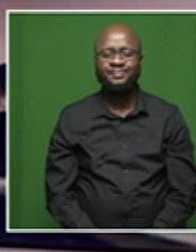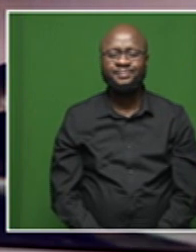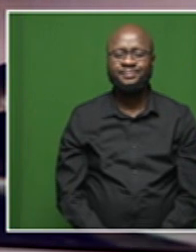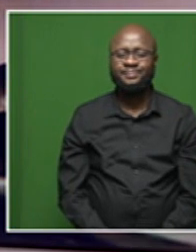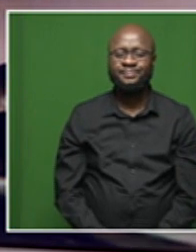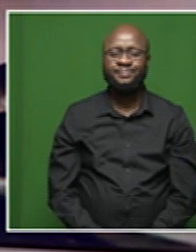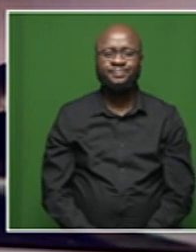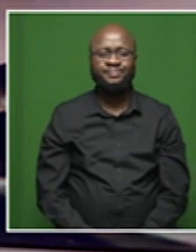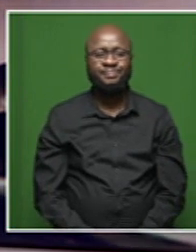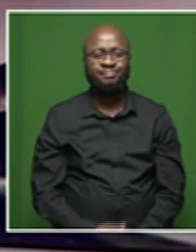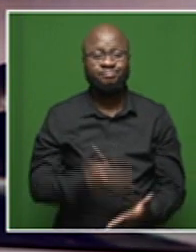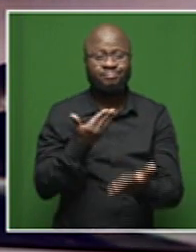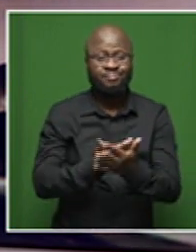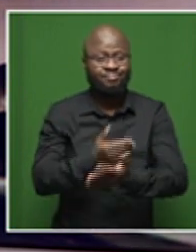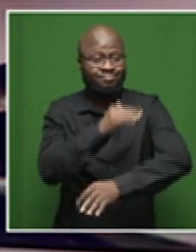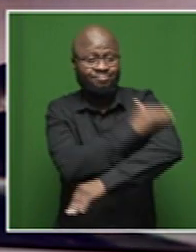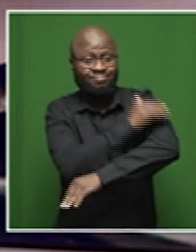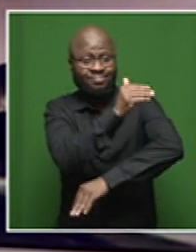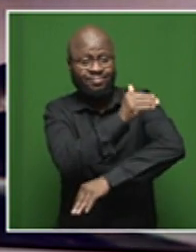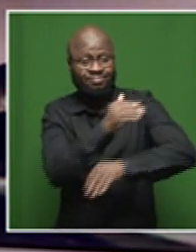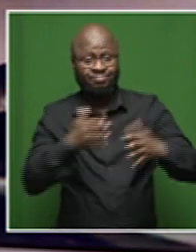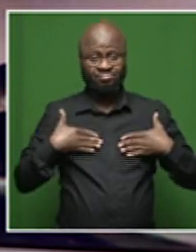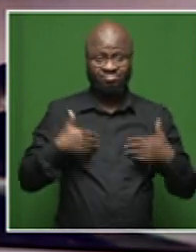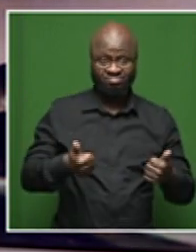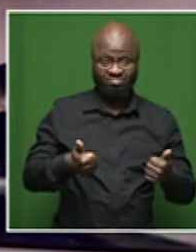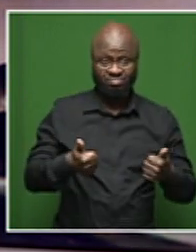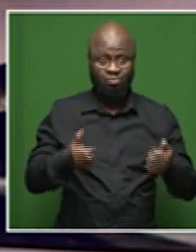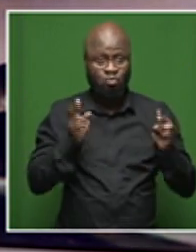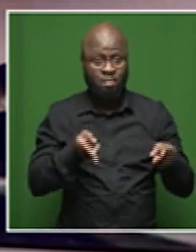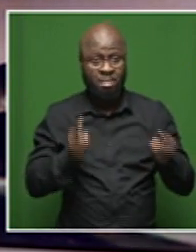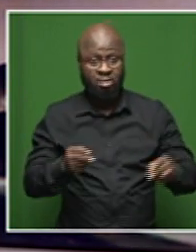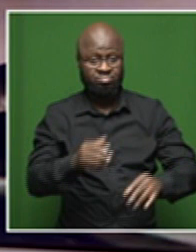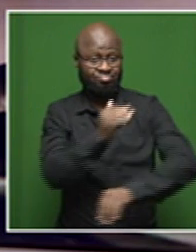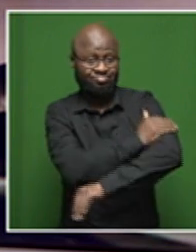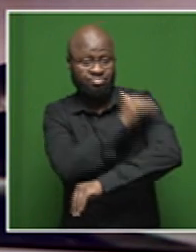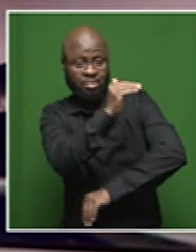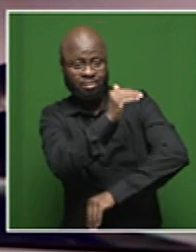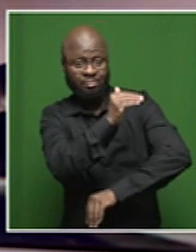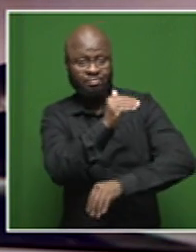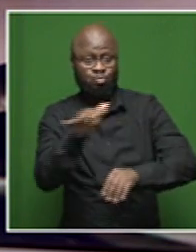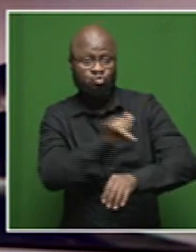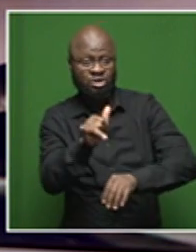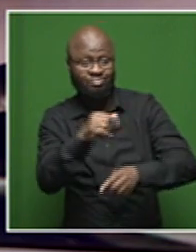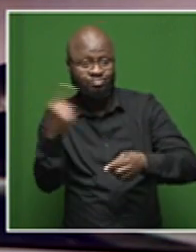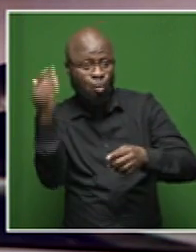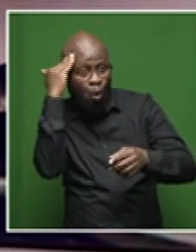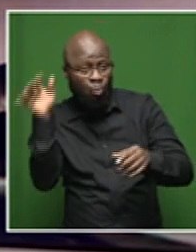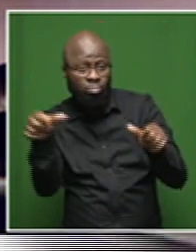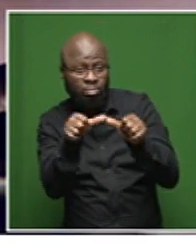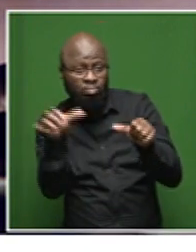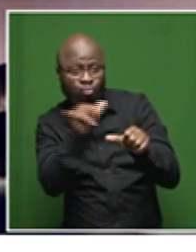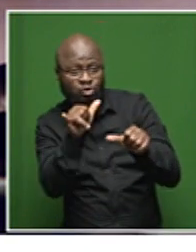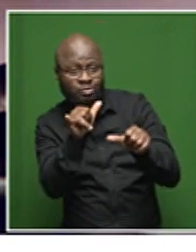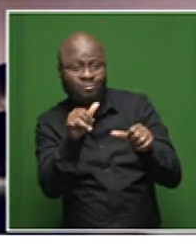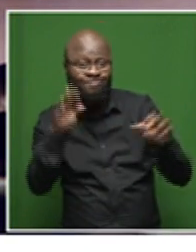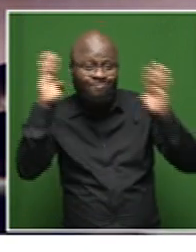Can hypertension be cured? What is a normal blood pressure? And do you know your numbers? Hello and welcome. I'm your host, Dr. Musa